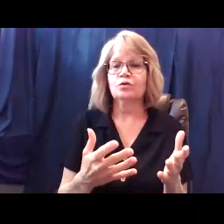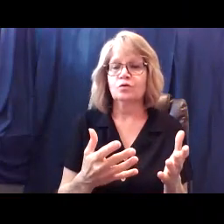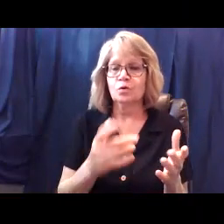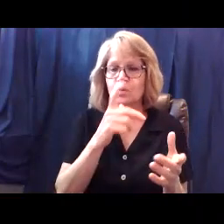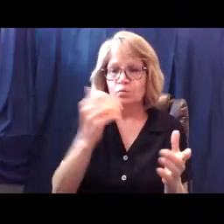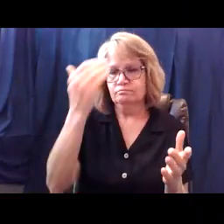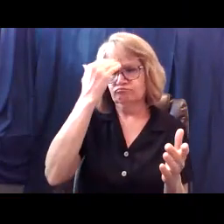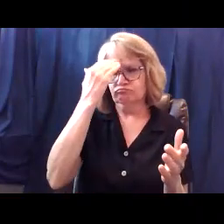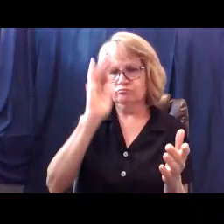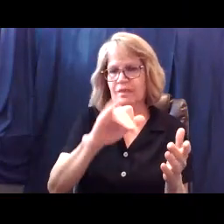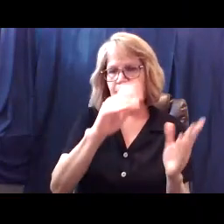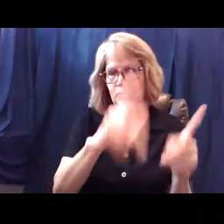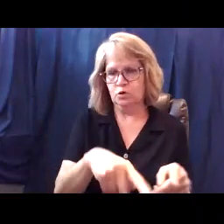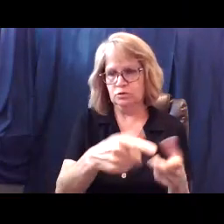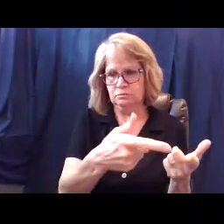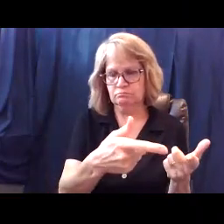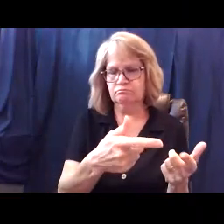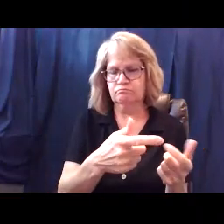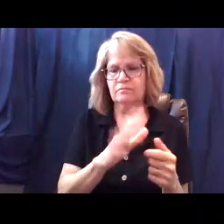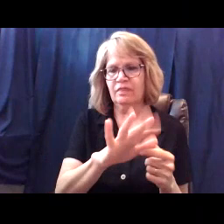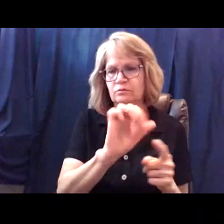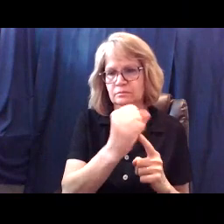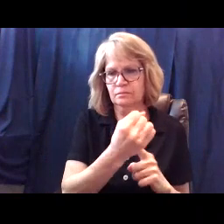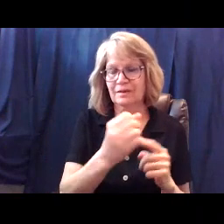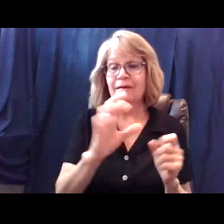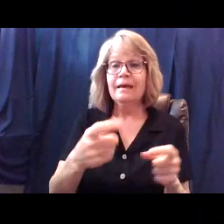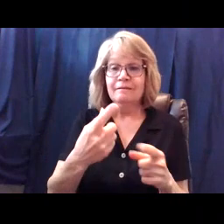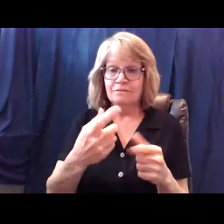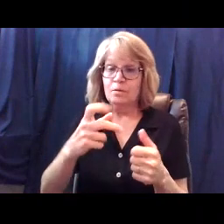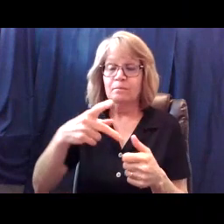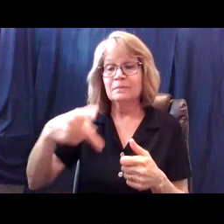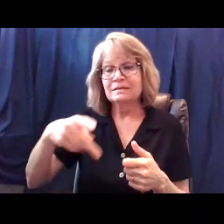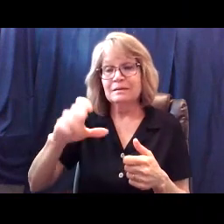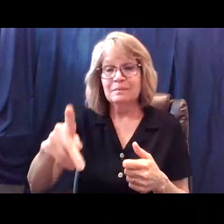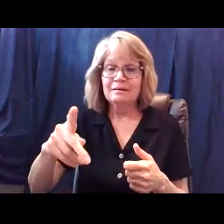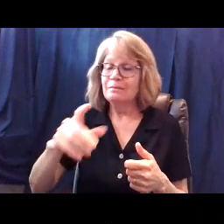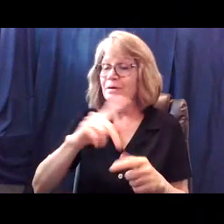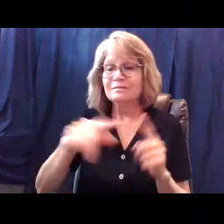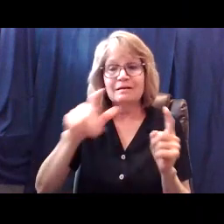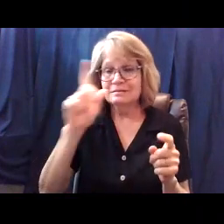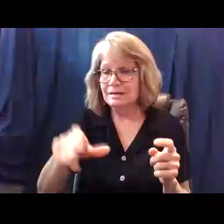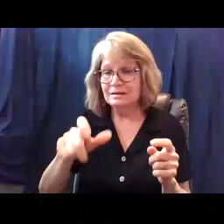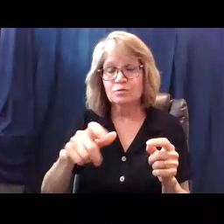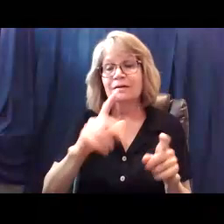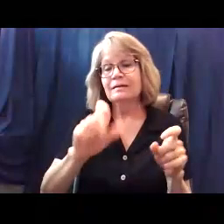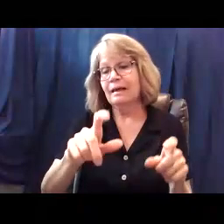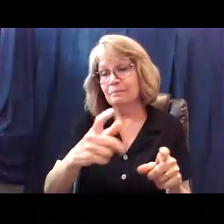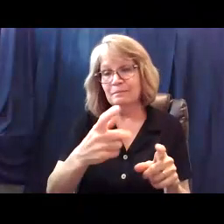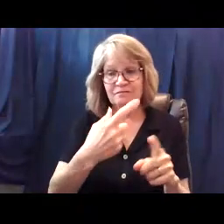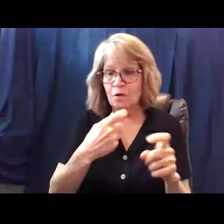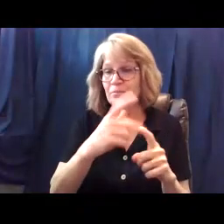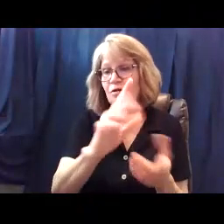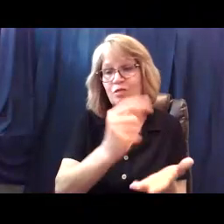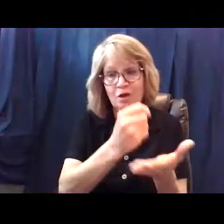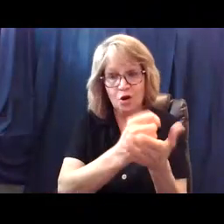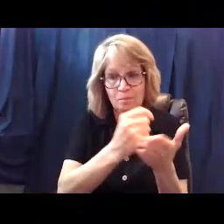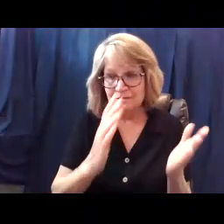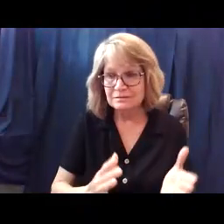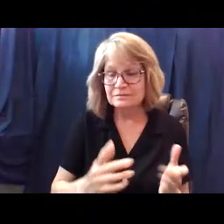knowledgeable of that person's condition. It can be from their primary physician, but it doesn't have to be. It can be from their therapist. It can be from